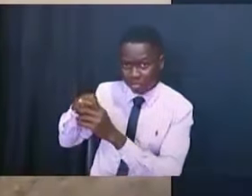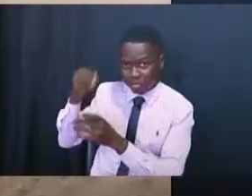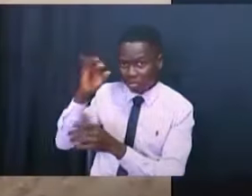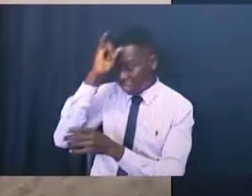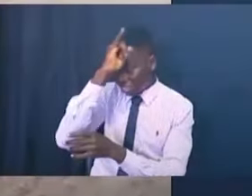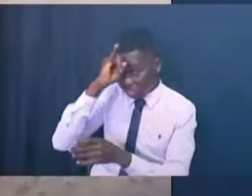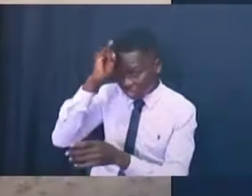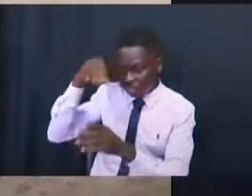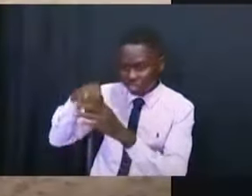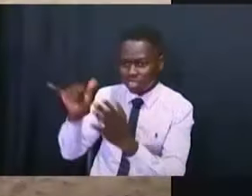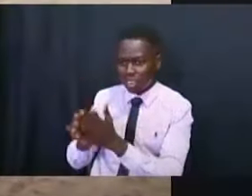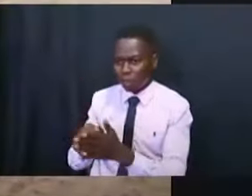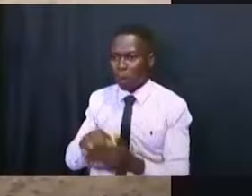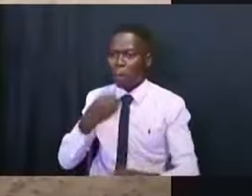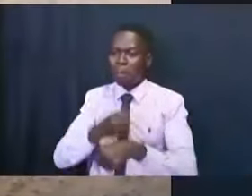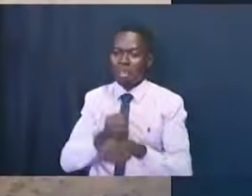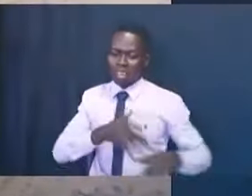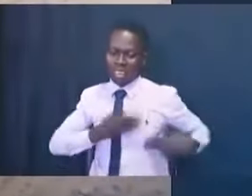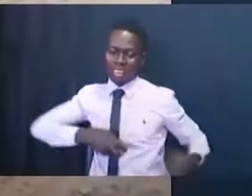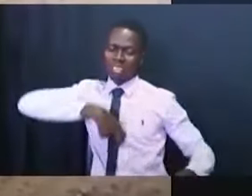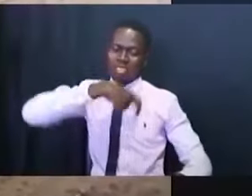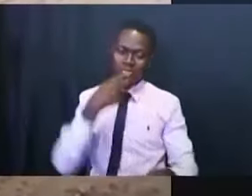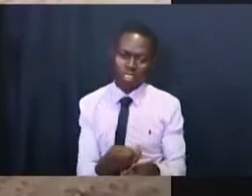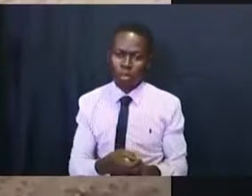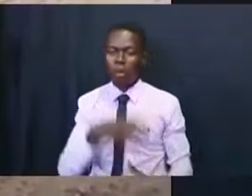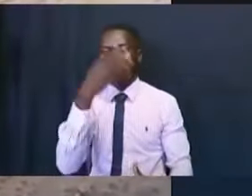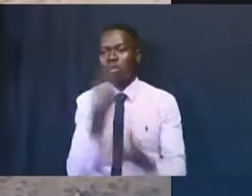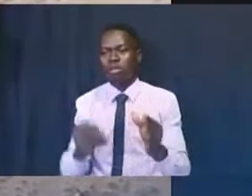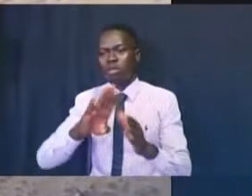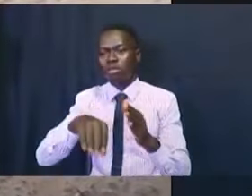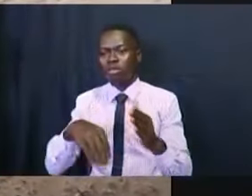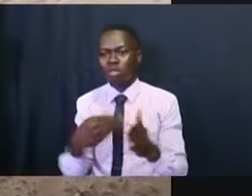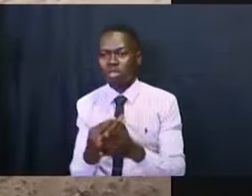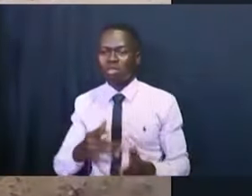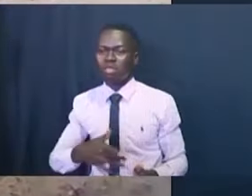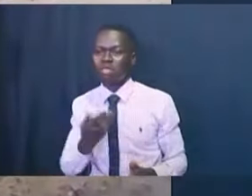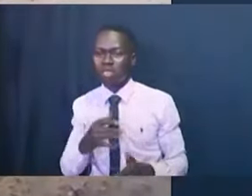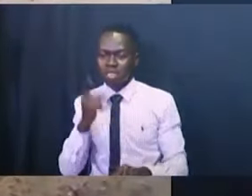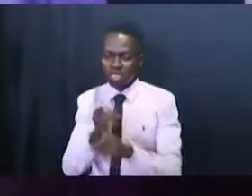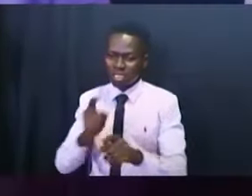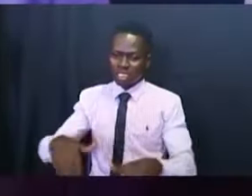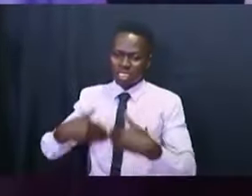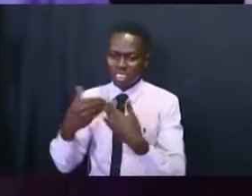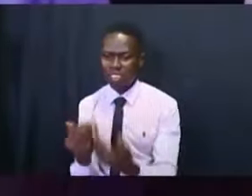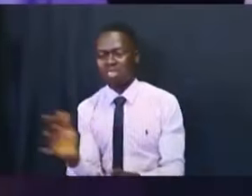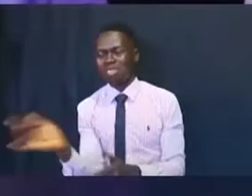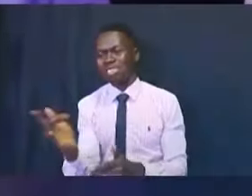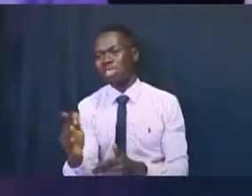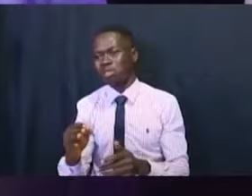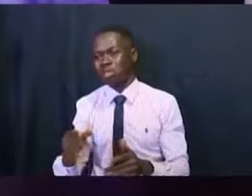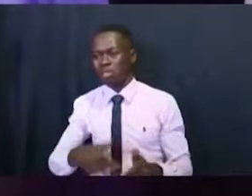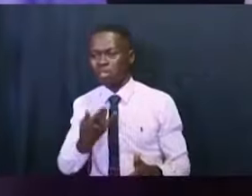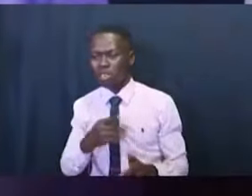the hardening of their hearts. Having lost all sensitivity, they have given themselves to sensuality so as